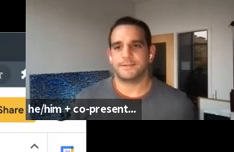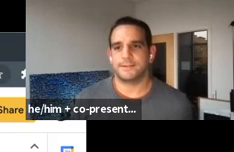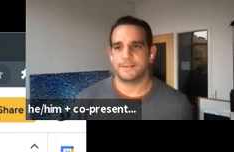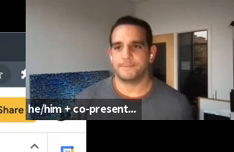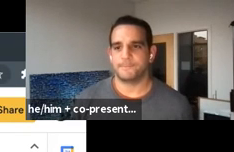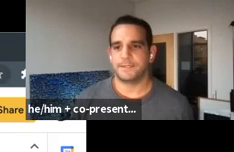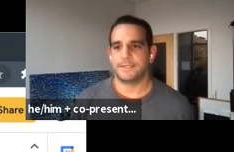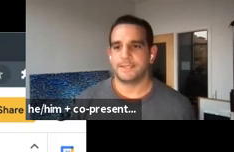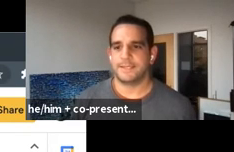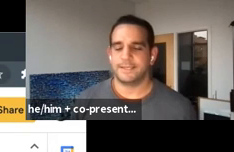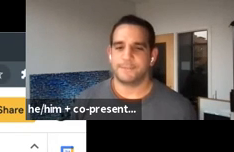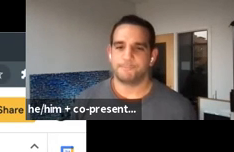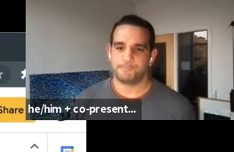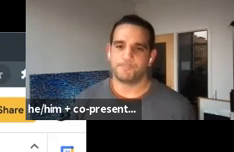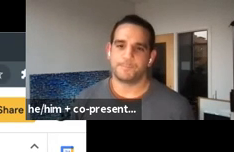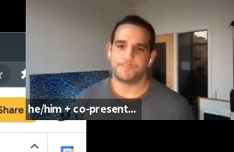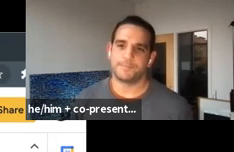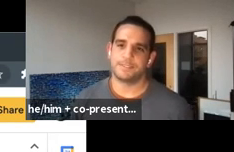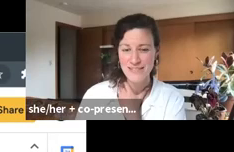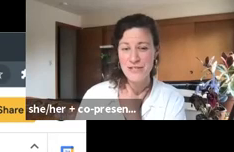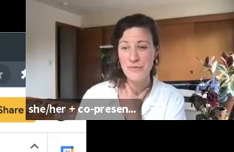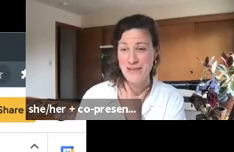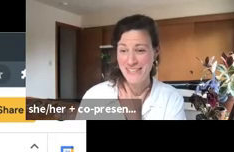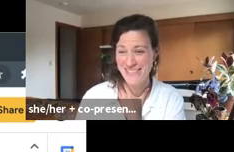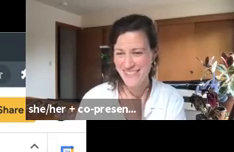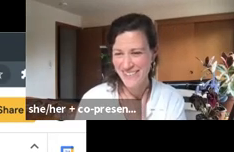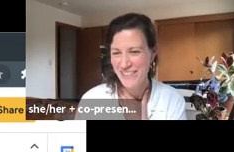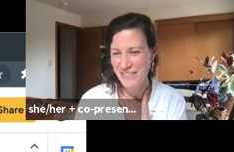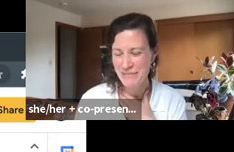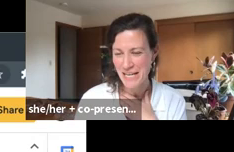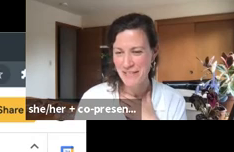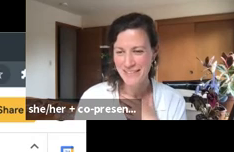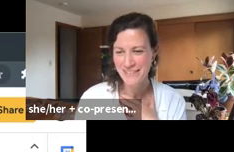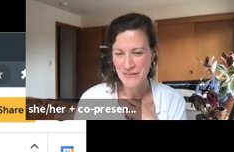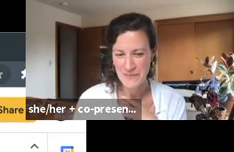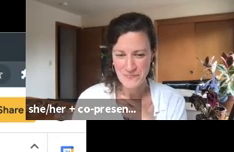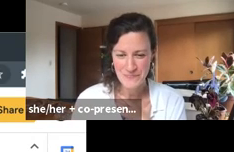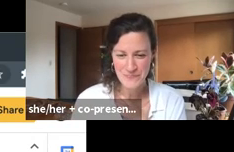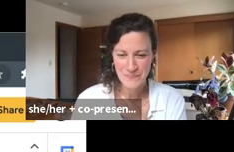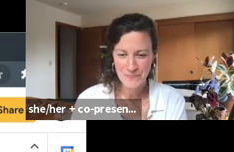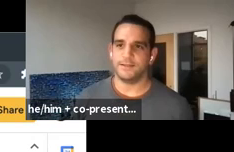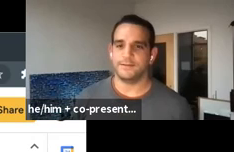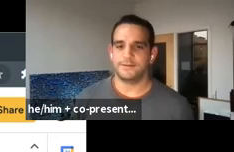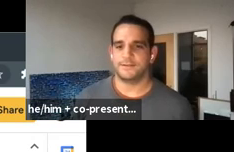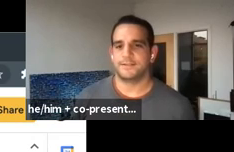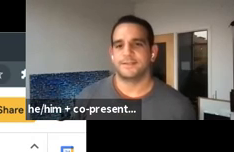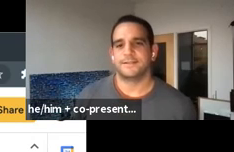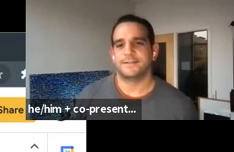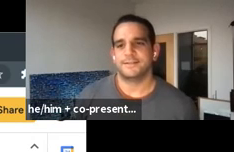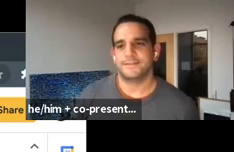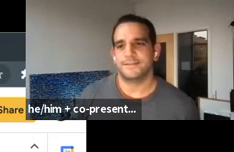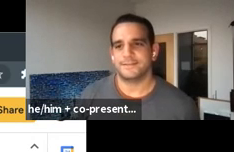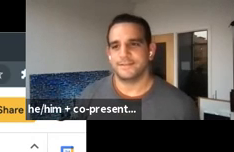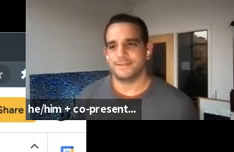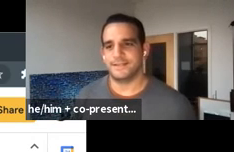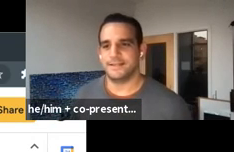to giphy.com and with just with one keyword, you'll find this. And let's give us 3 minutes. Can you keep time again? You got it. Amazing.